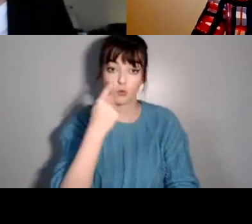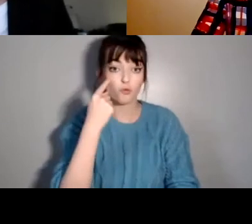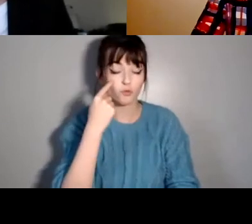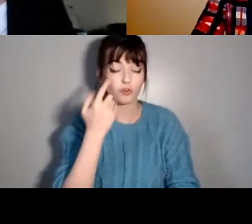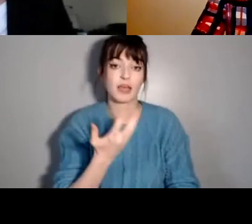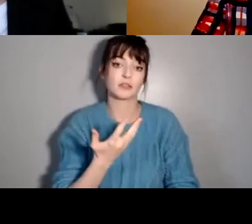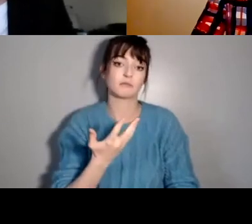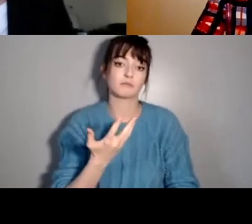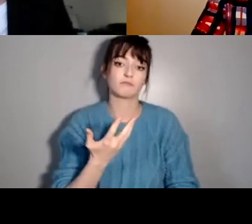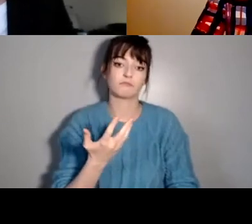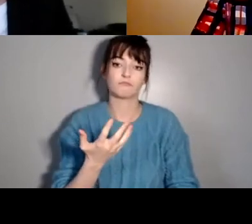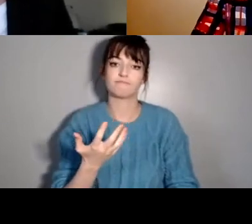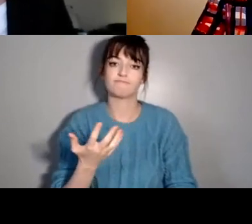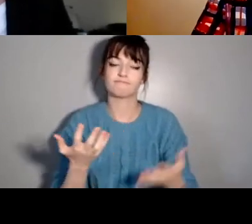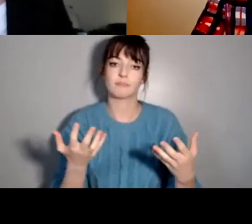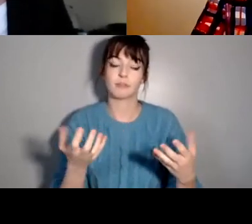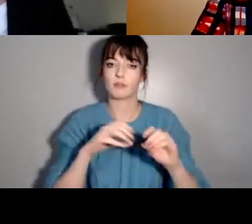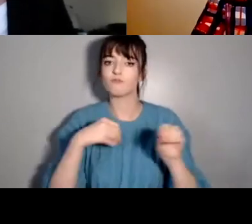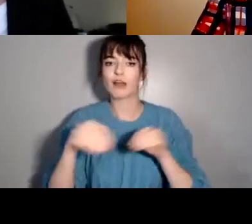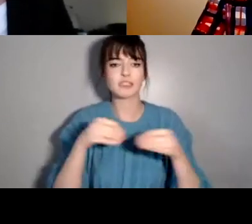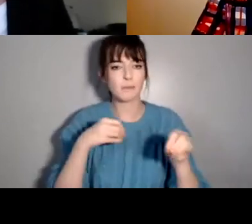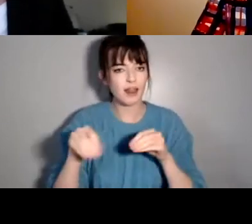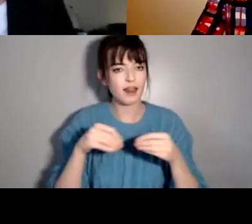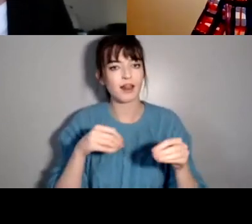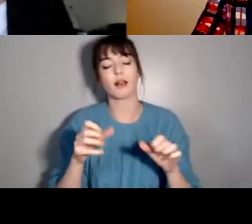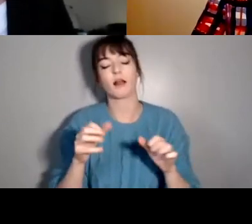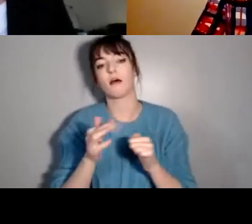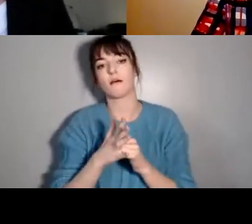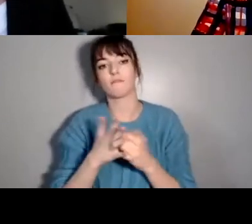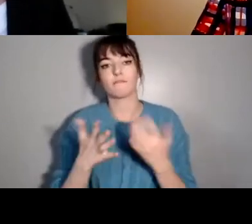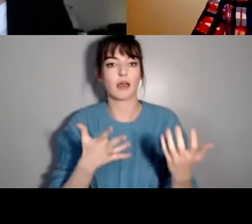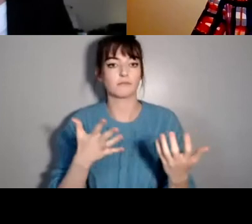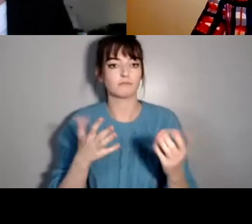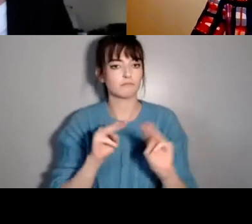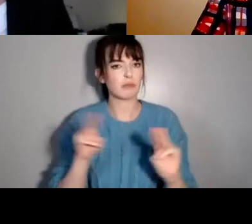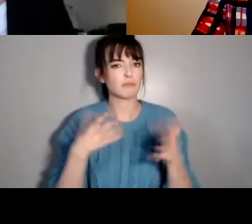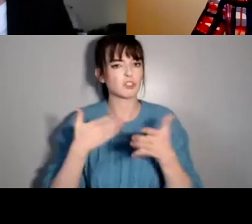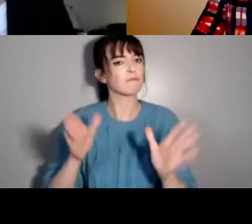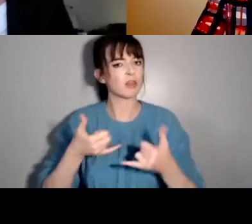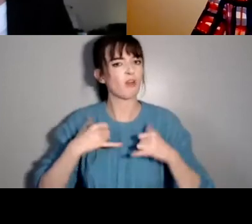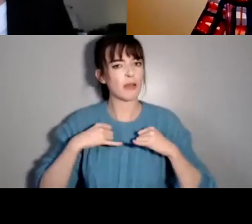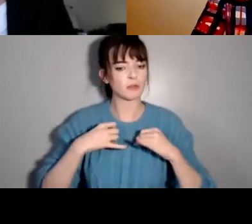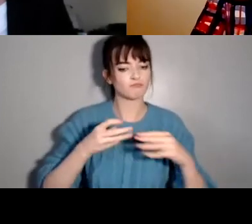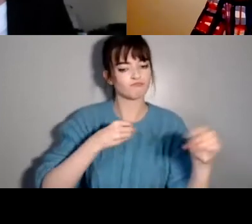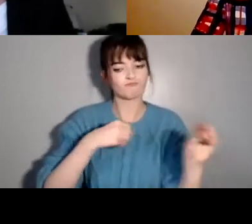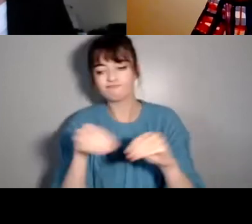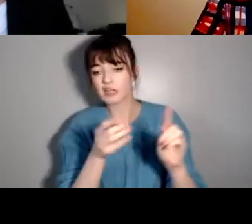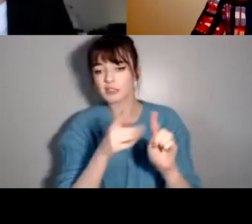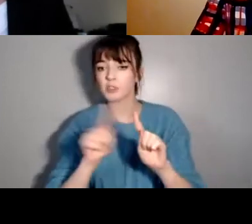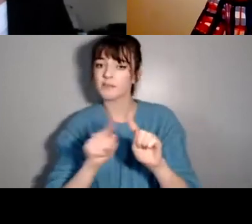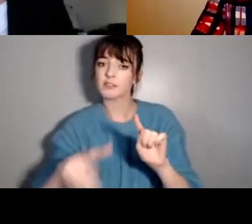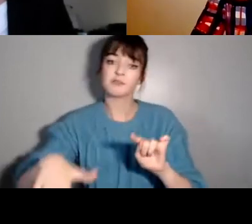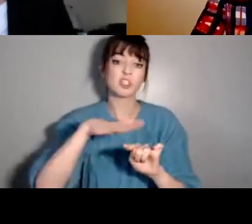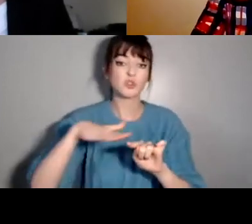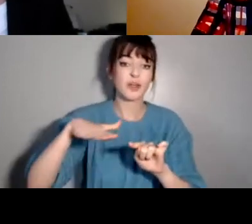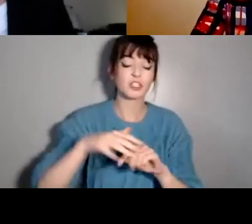the flexibility and the adaptability of people generally and of those specific people, and also